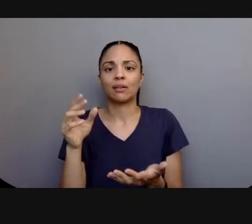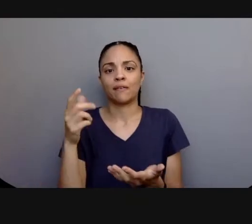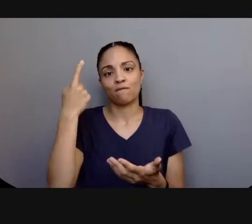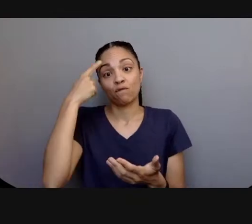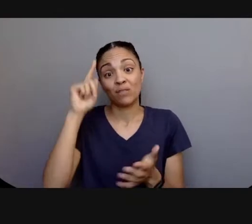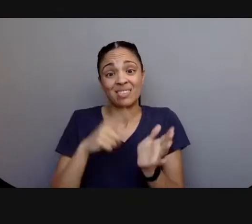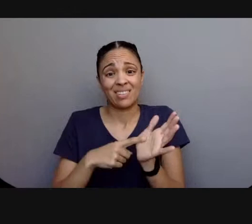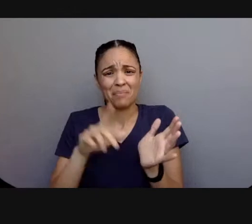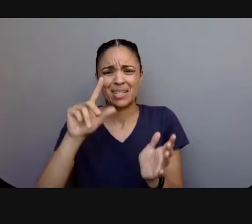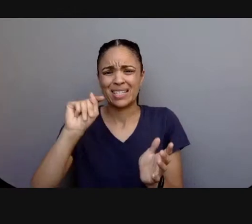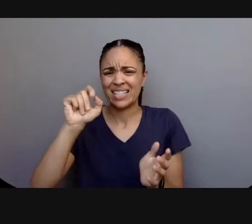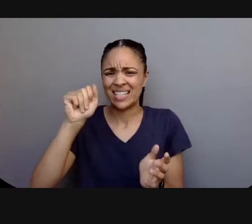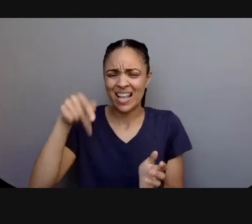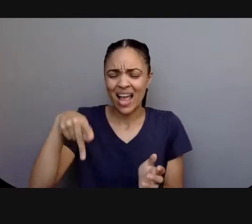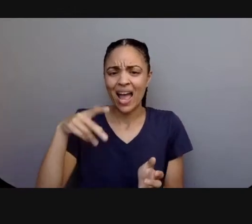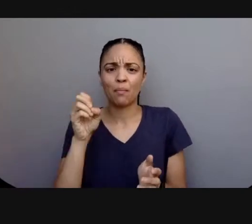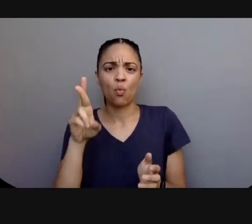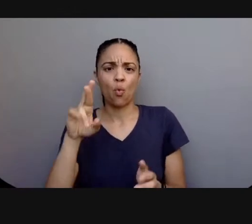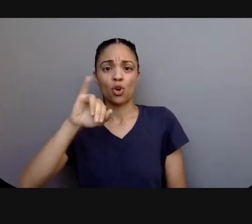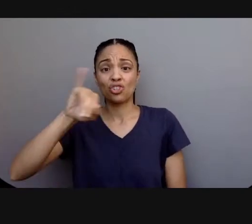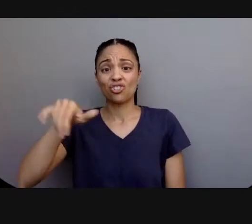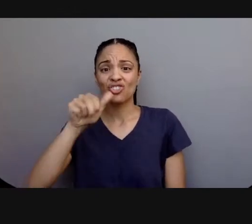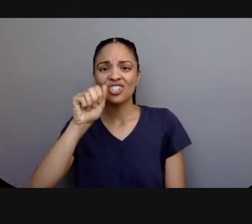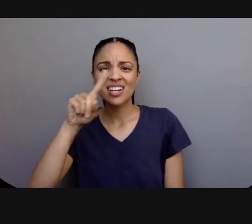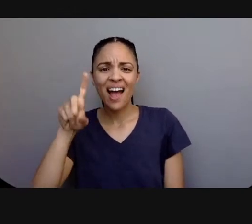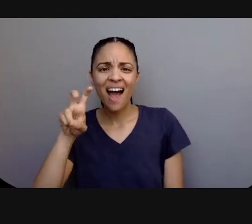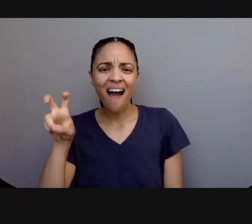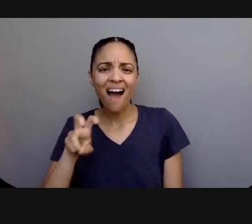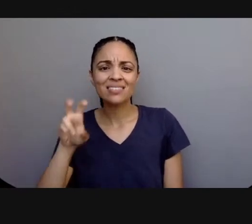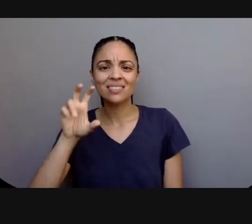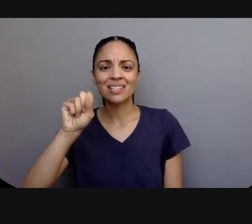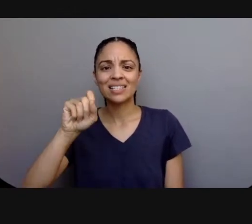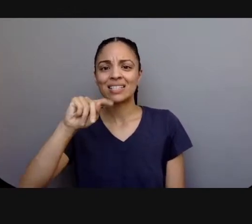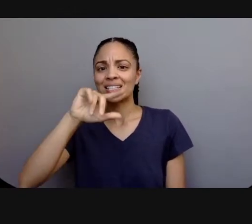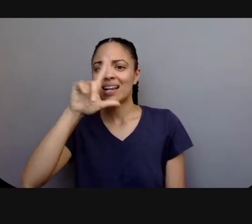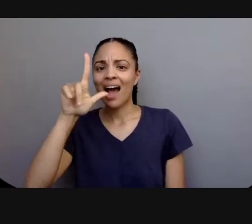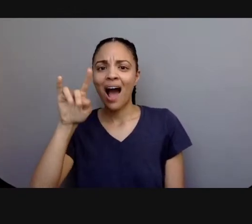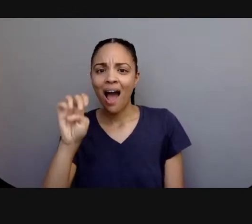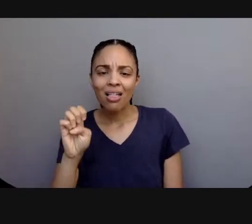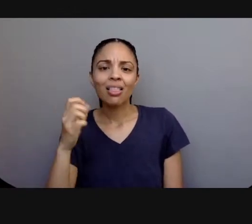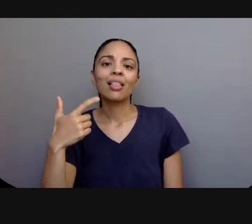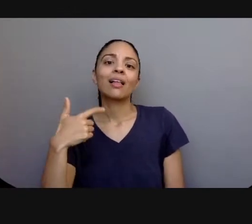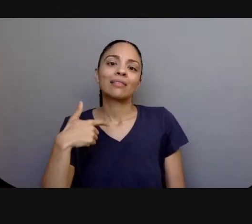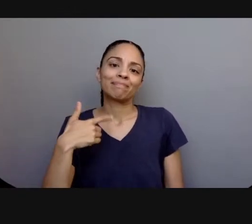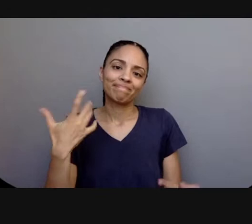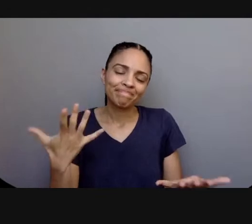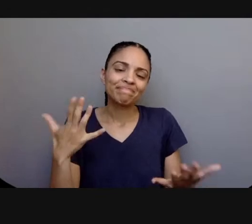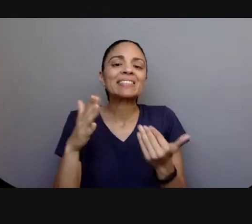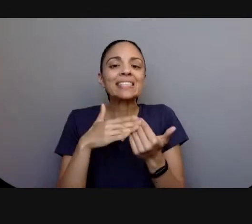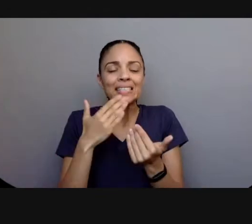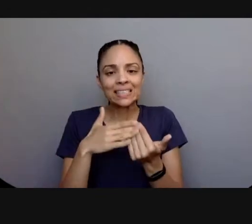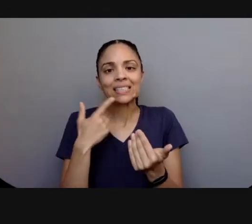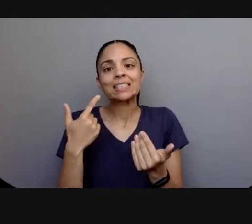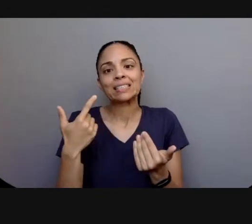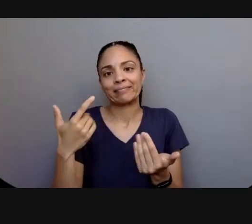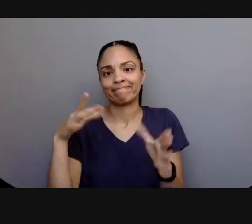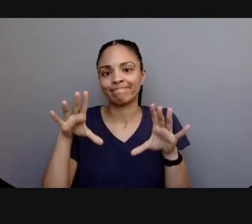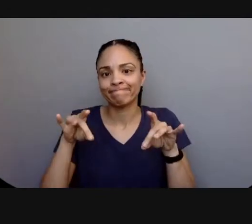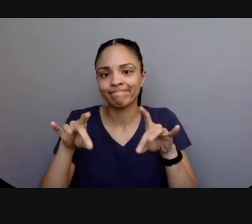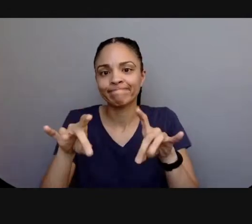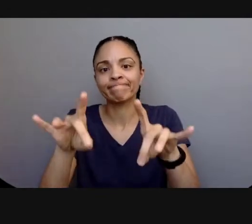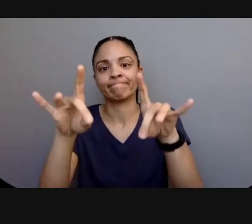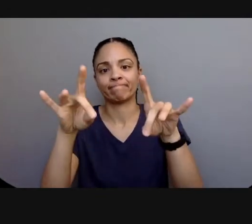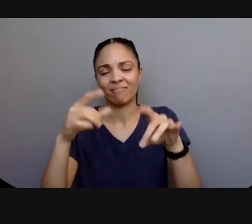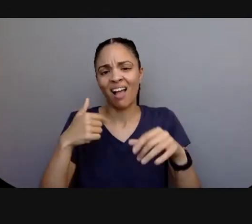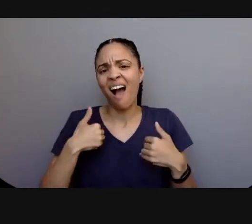style of jazz and things like that, it was a lot easier for me to pick up because I literally have my degree in that. But the other things like how to